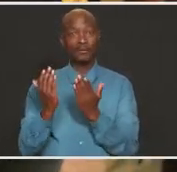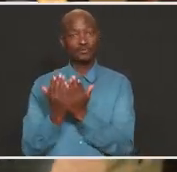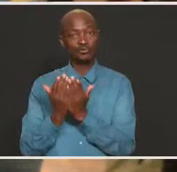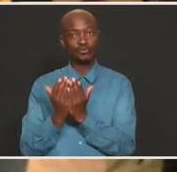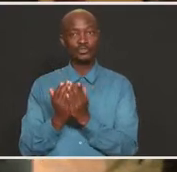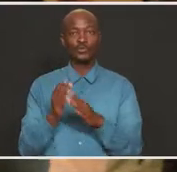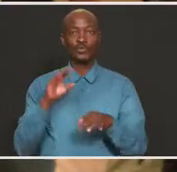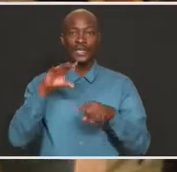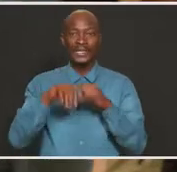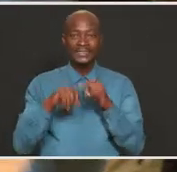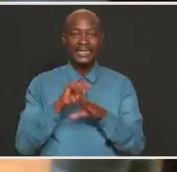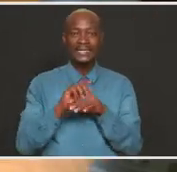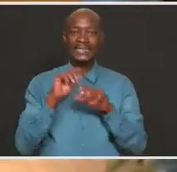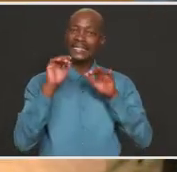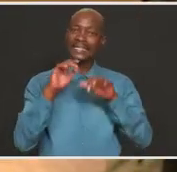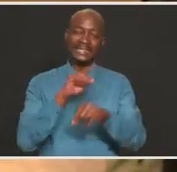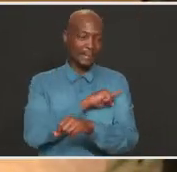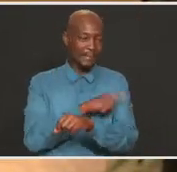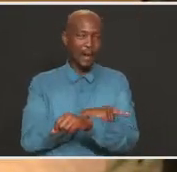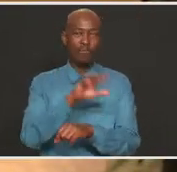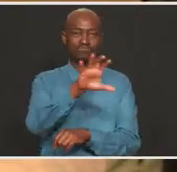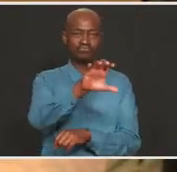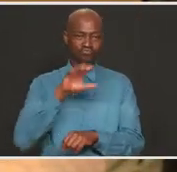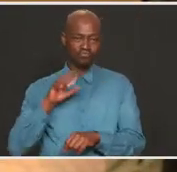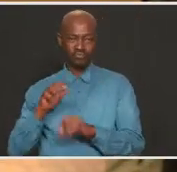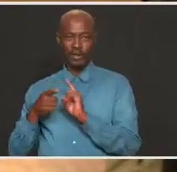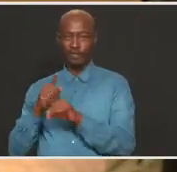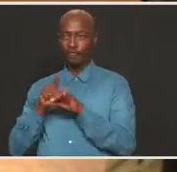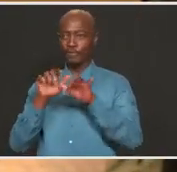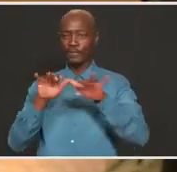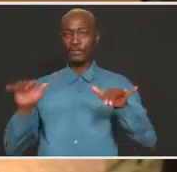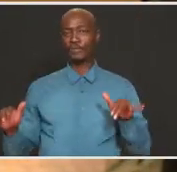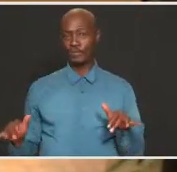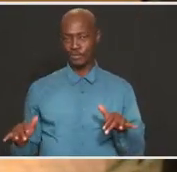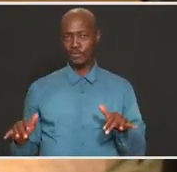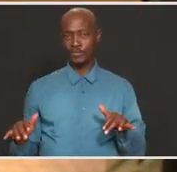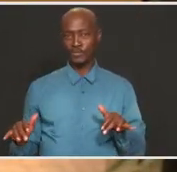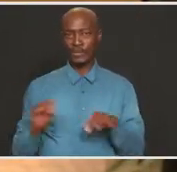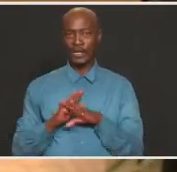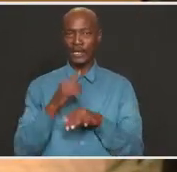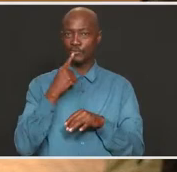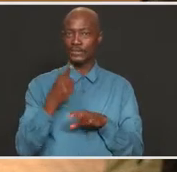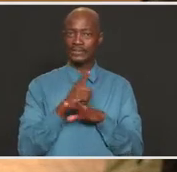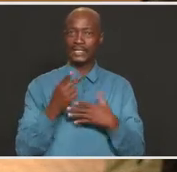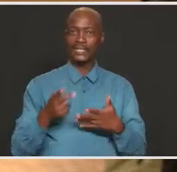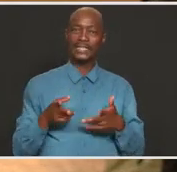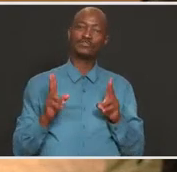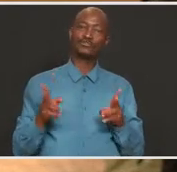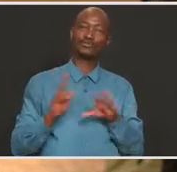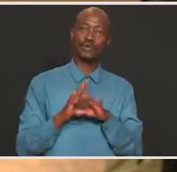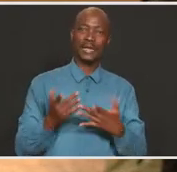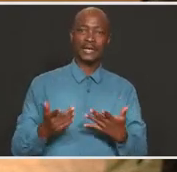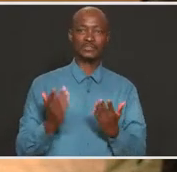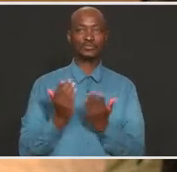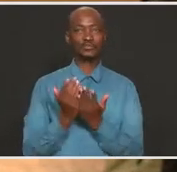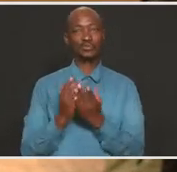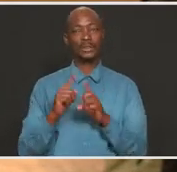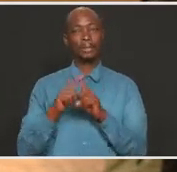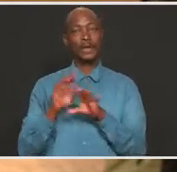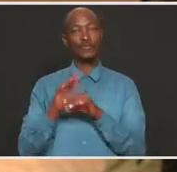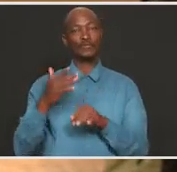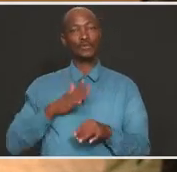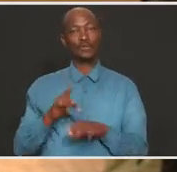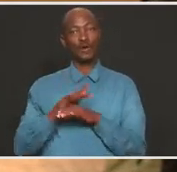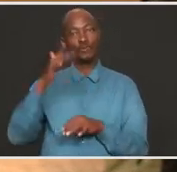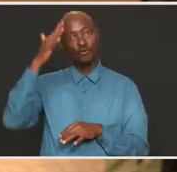taking the power from the people and we are saying that there is public ordinary schools whereas you want the officials